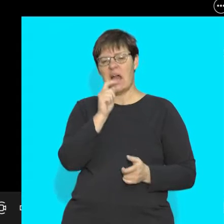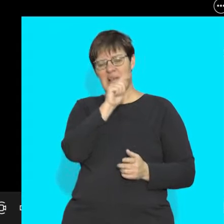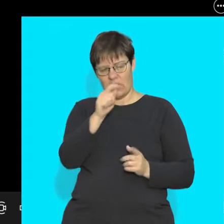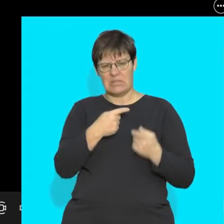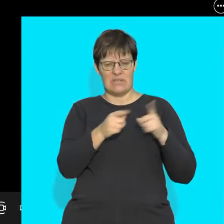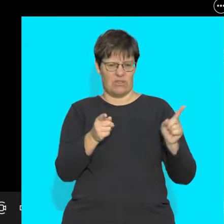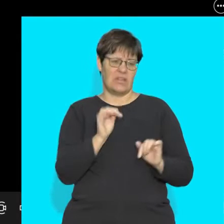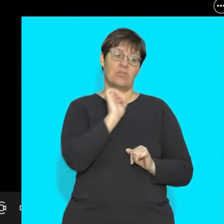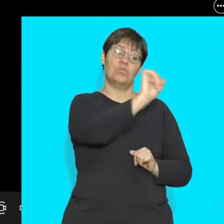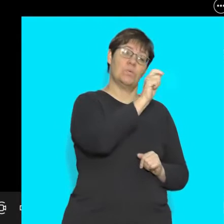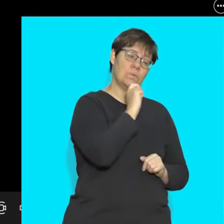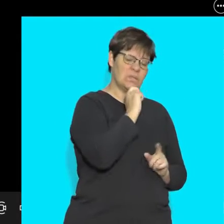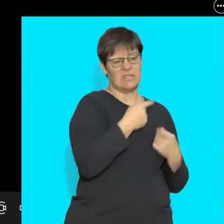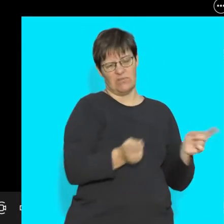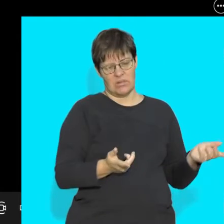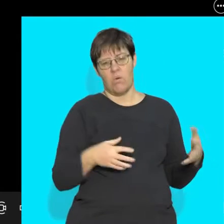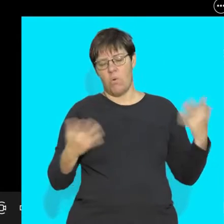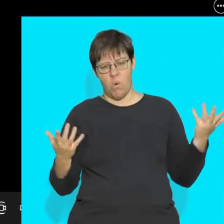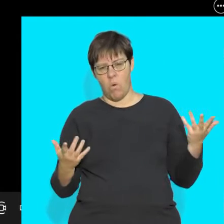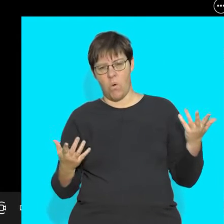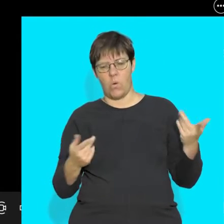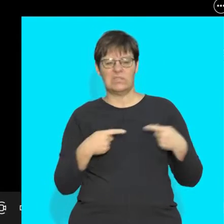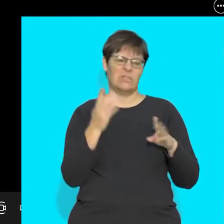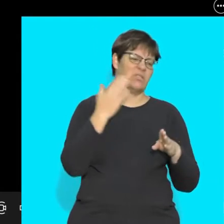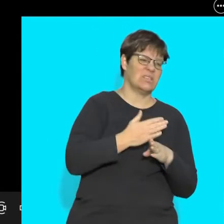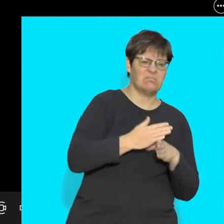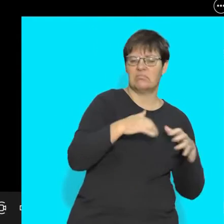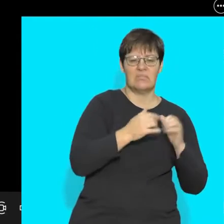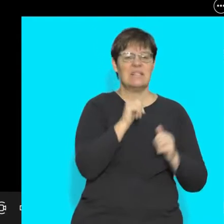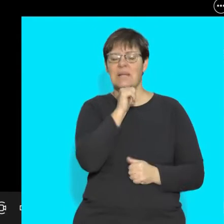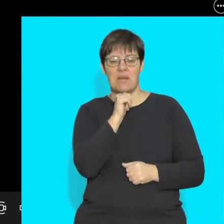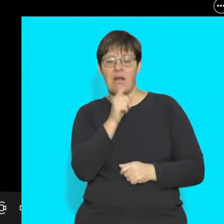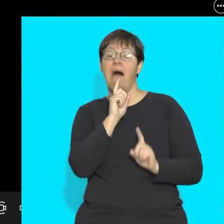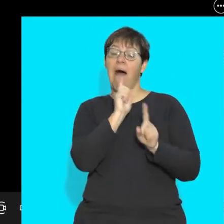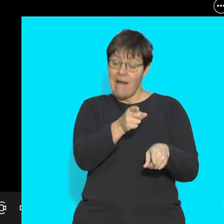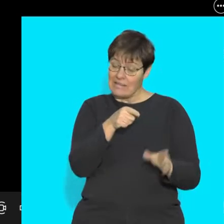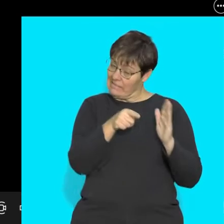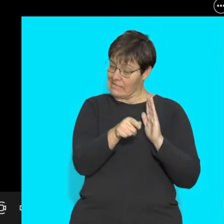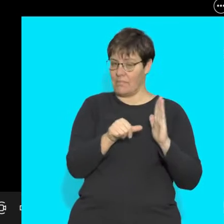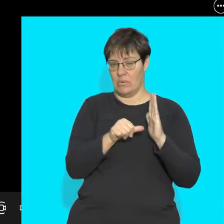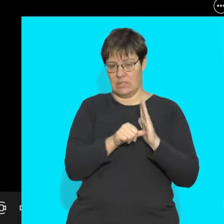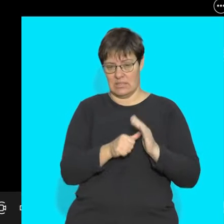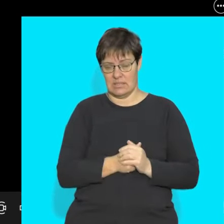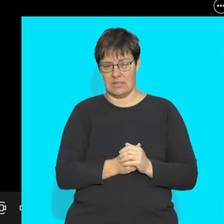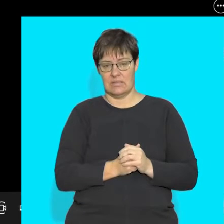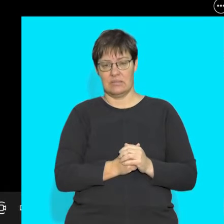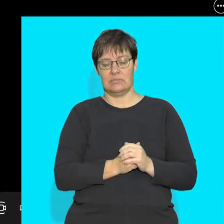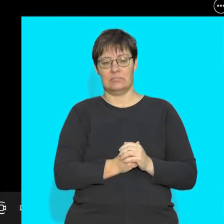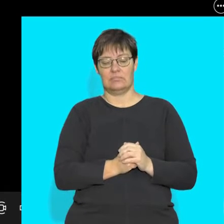to the way you do, or your calculator has a slightly different setup. It doesn't matter. So I've